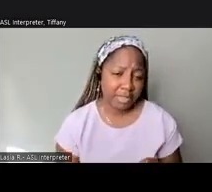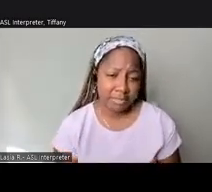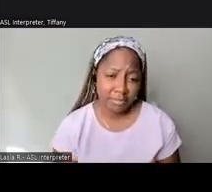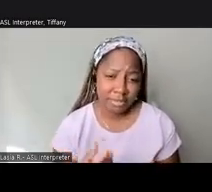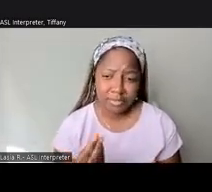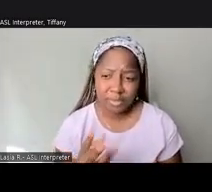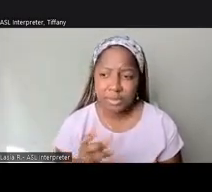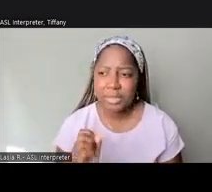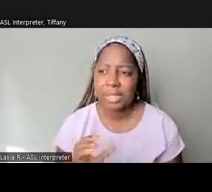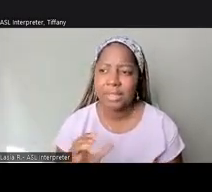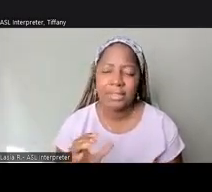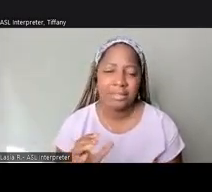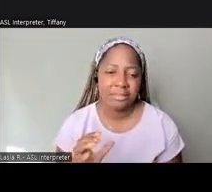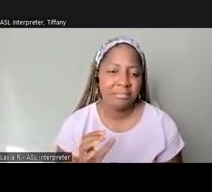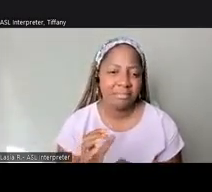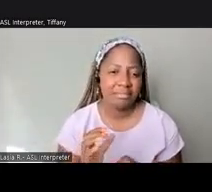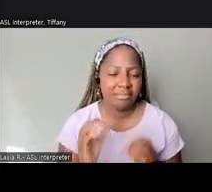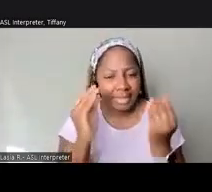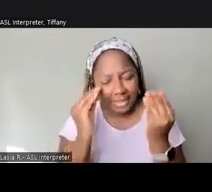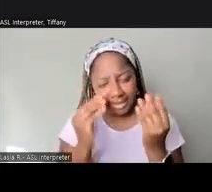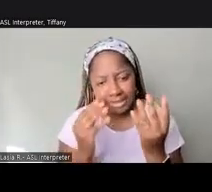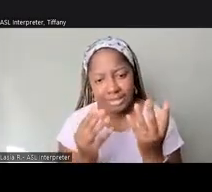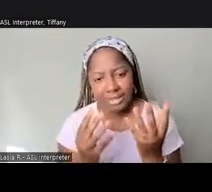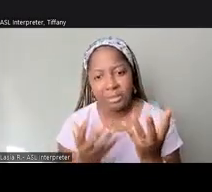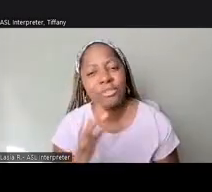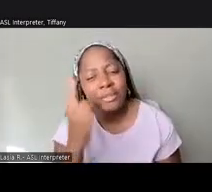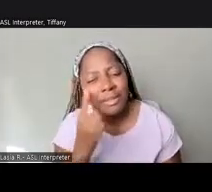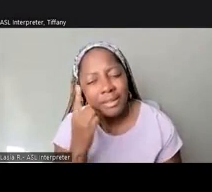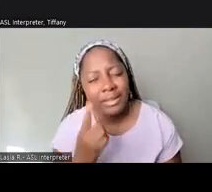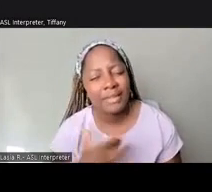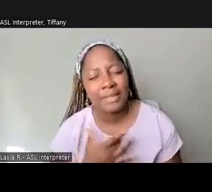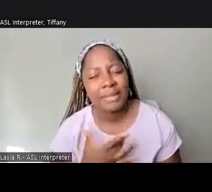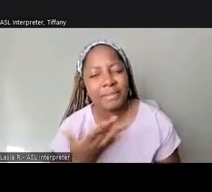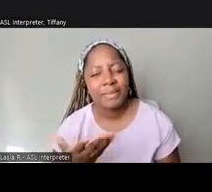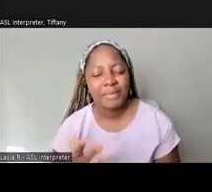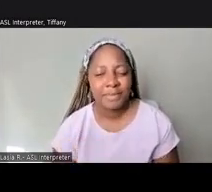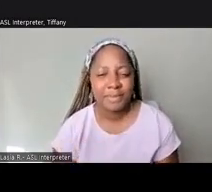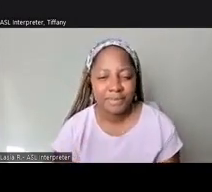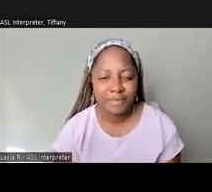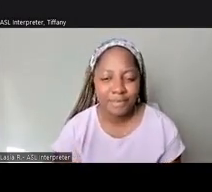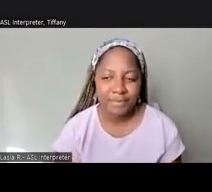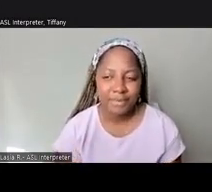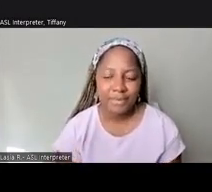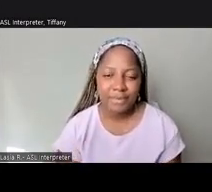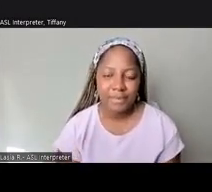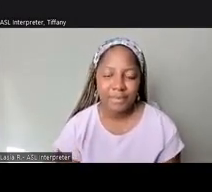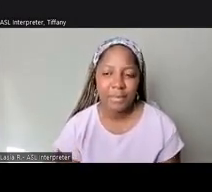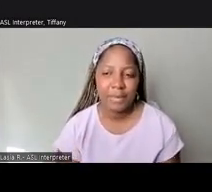seconds to pull it together. We'd love to hear a reflection of where you're at and what you're taking